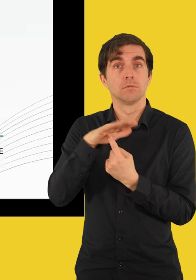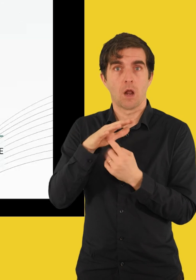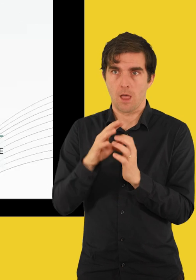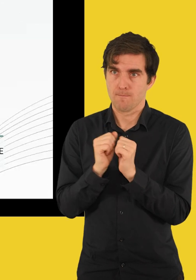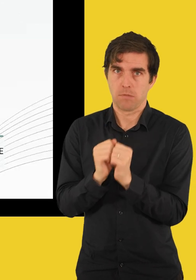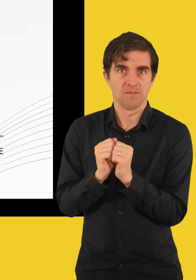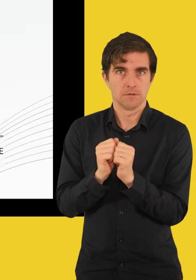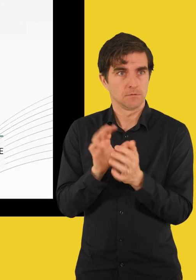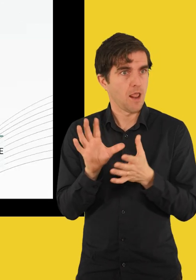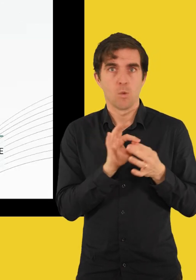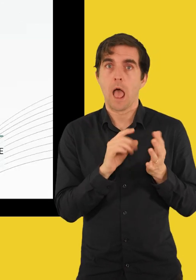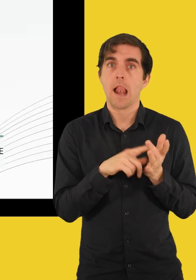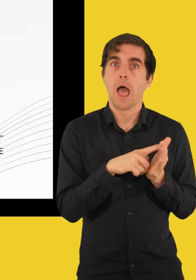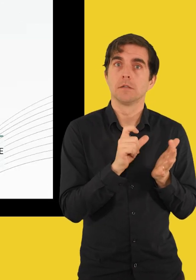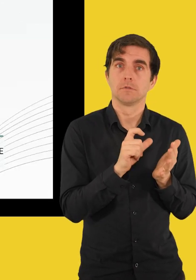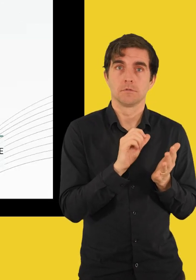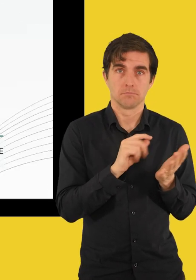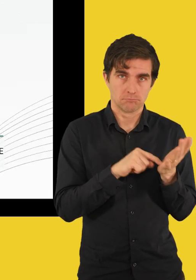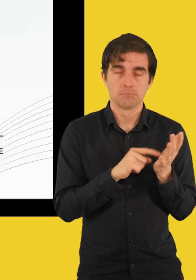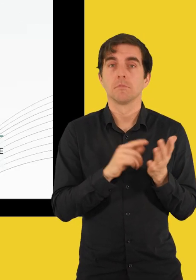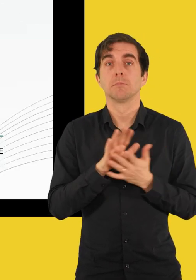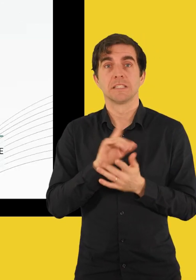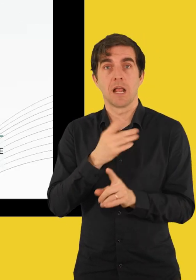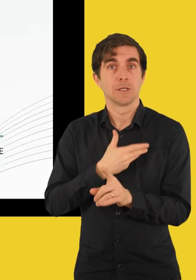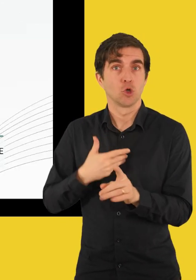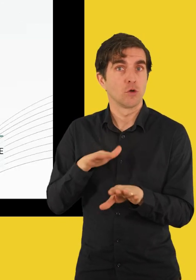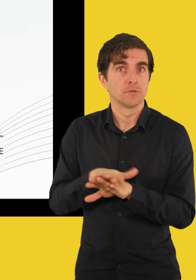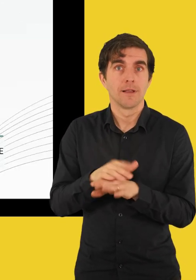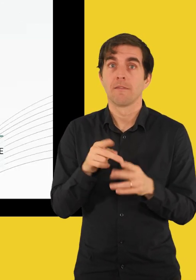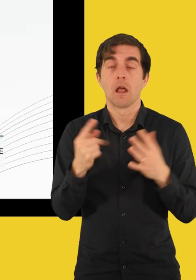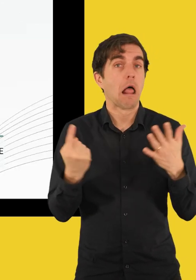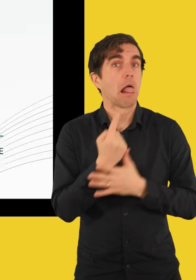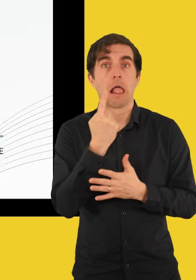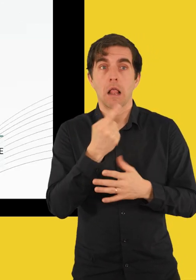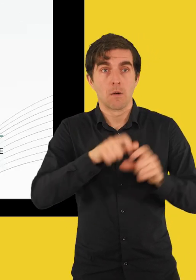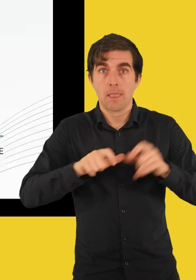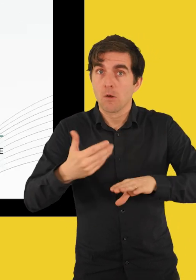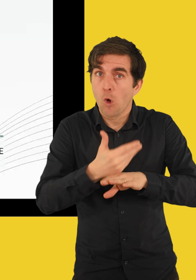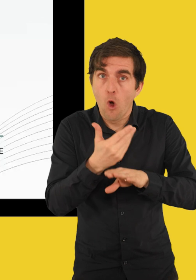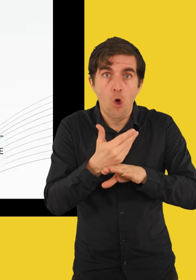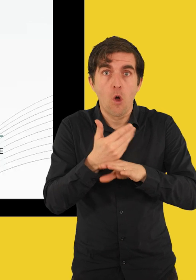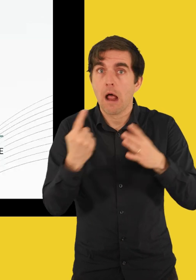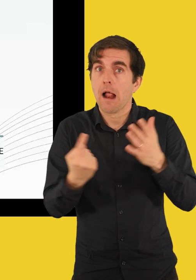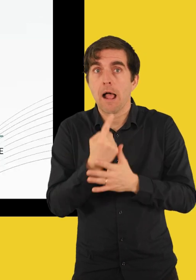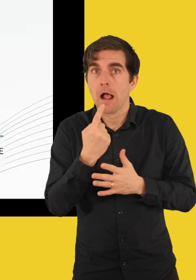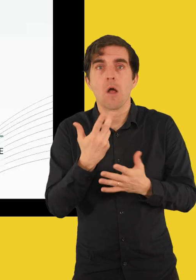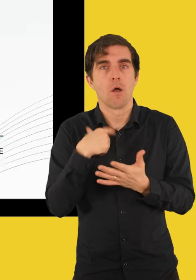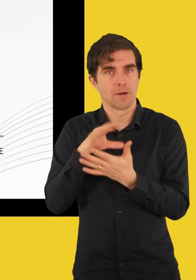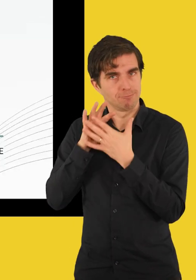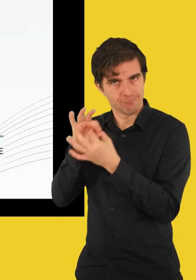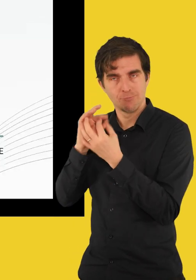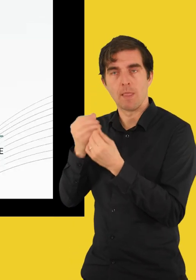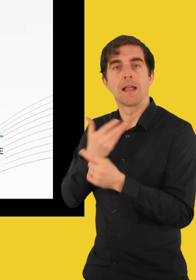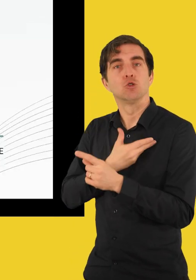social benefits in the licensing part, so that they will get insurance, and anything happen to the workers. But